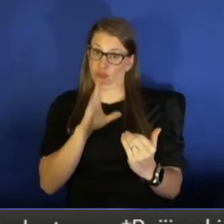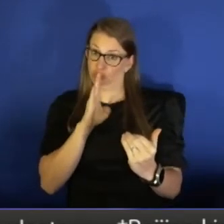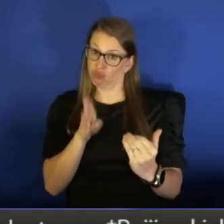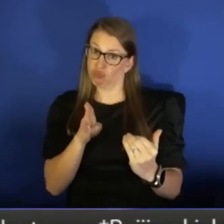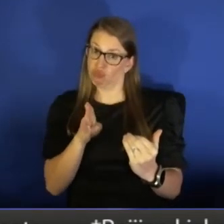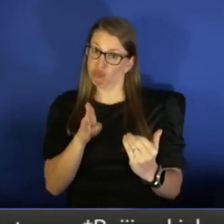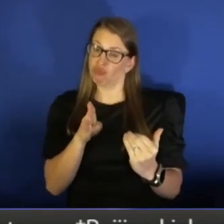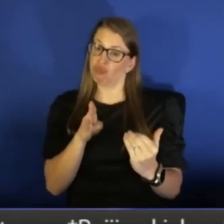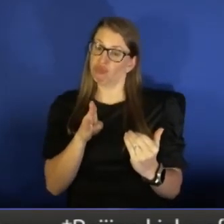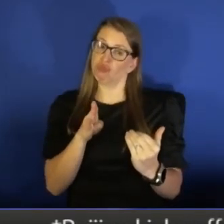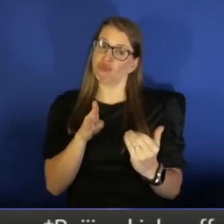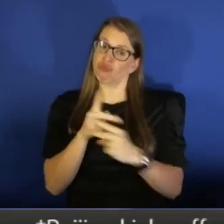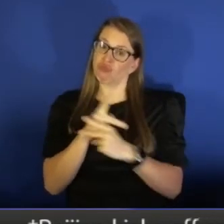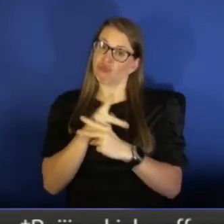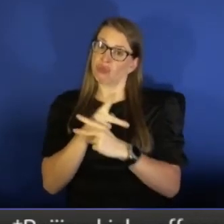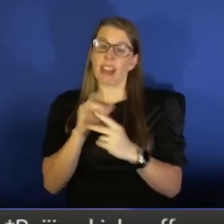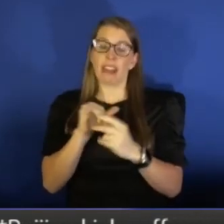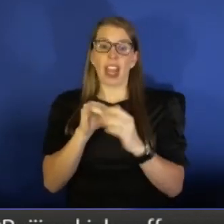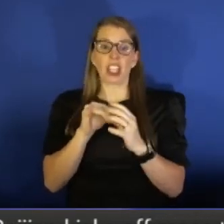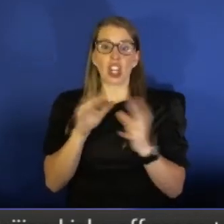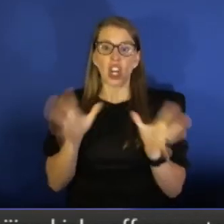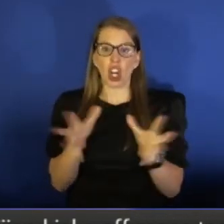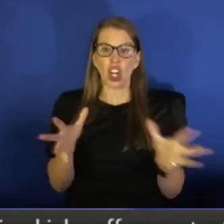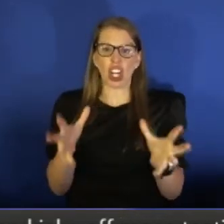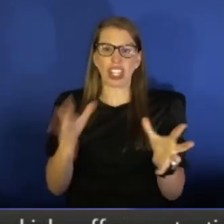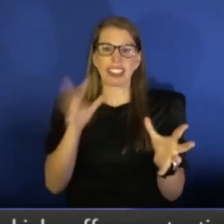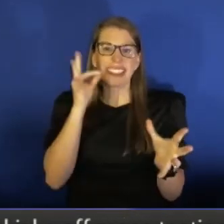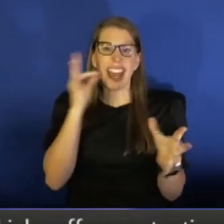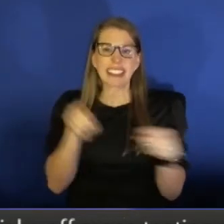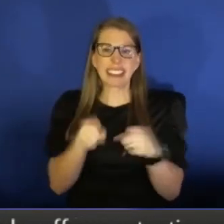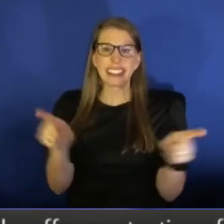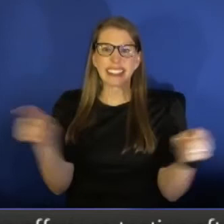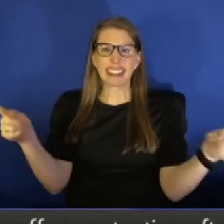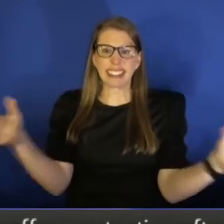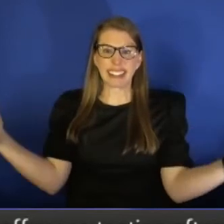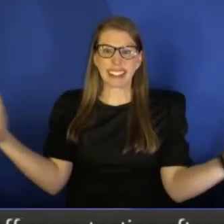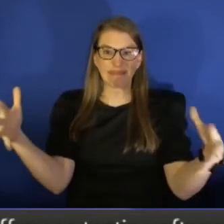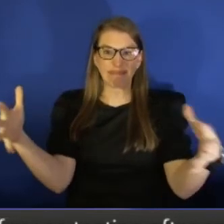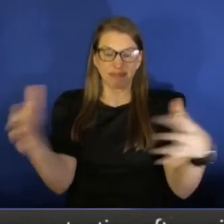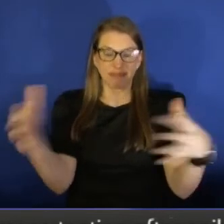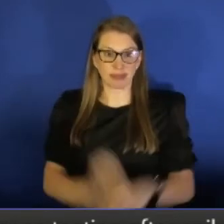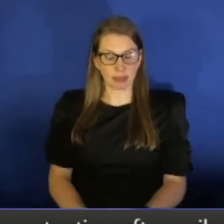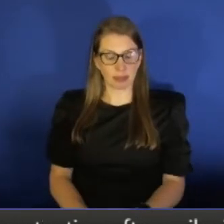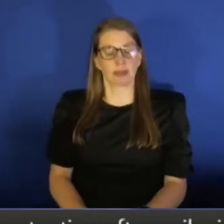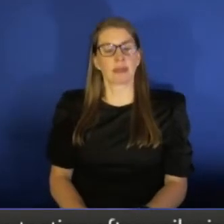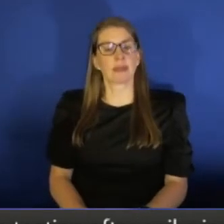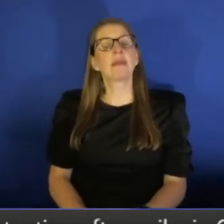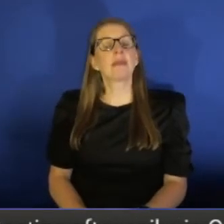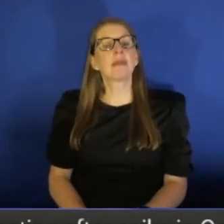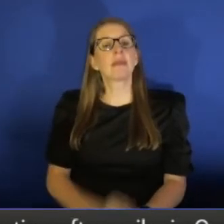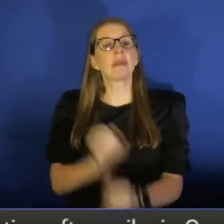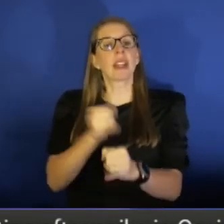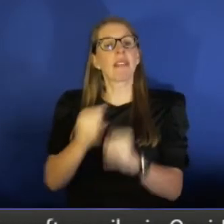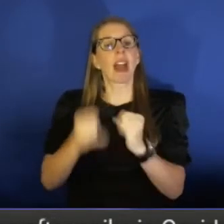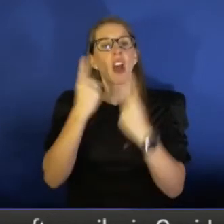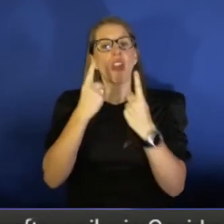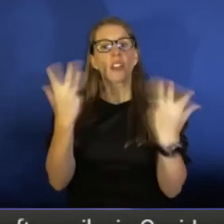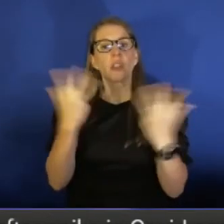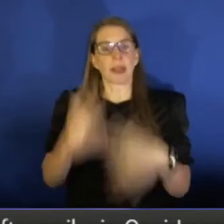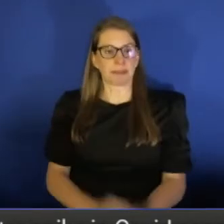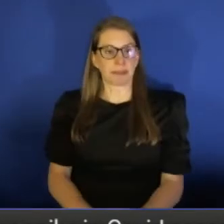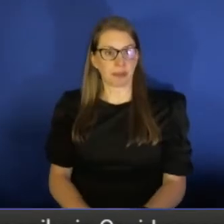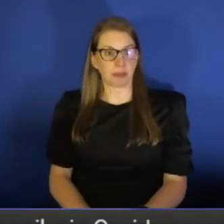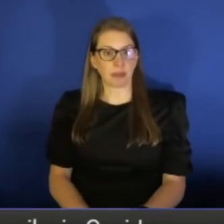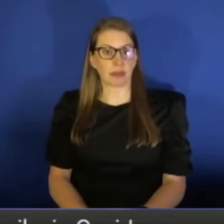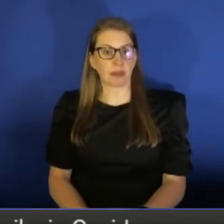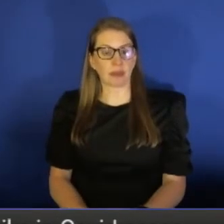It's herding cats. Yeah, it's a good herding balance. cats. You gotta have it, though. I love that. So, final thoughts, Kim. I'll let you get us started. Just what do you want folks to